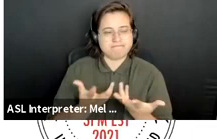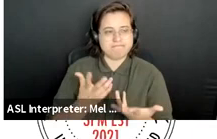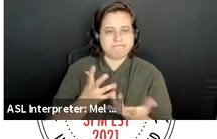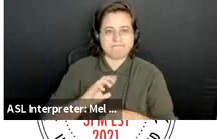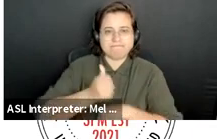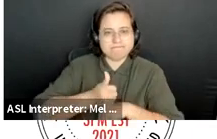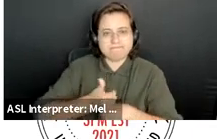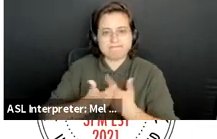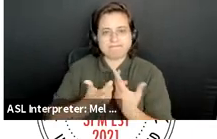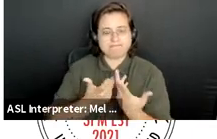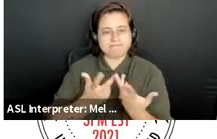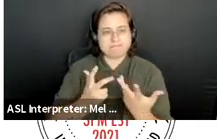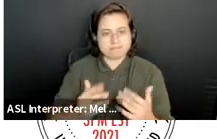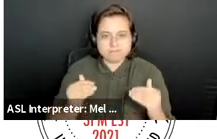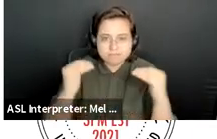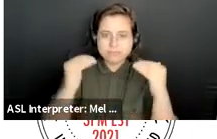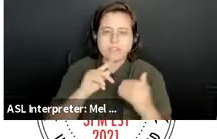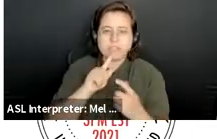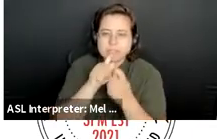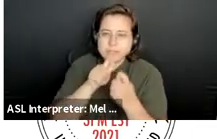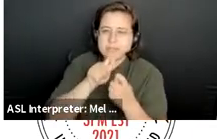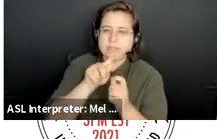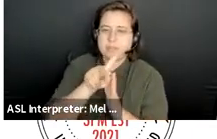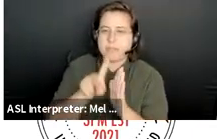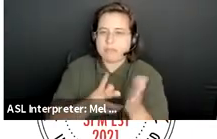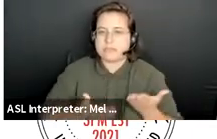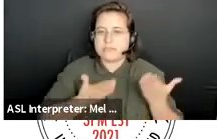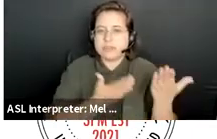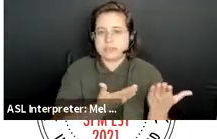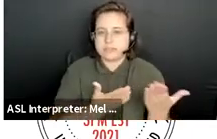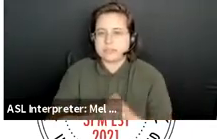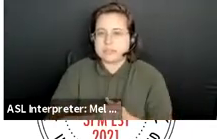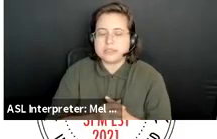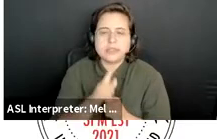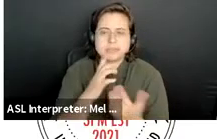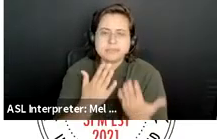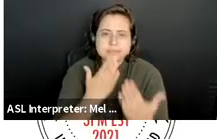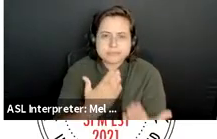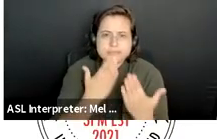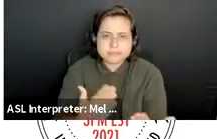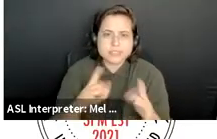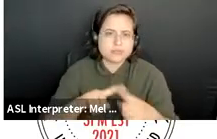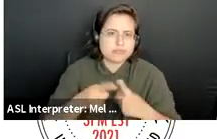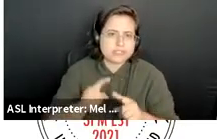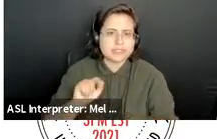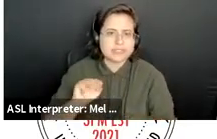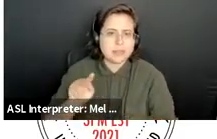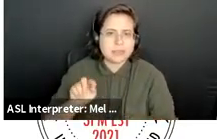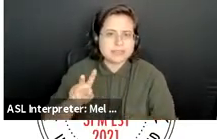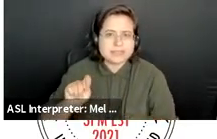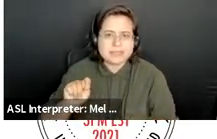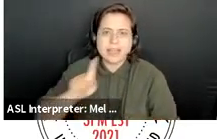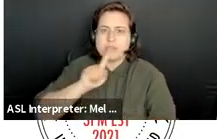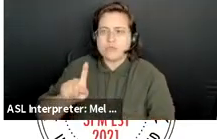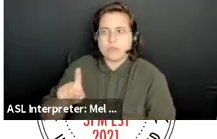some very specific policy suggestions, and lots of thanks to the friends at Tamizdat who really got underneath